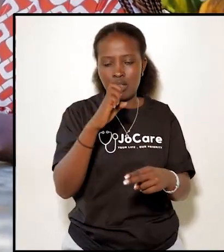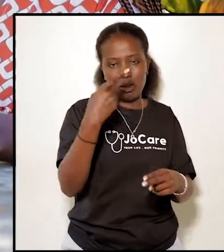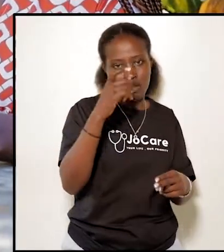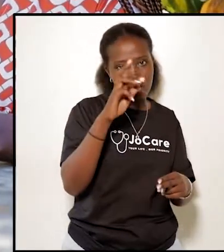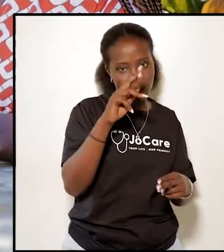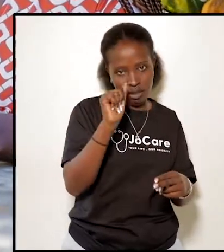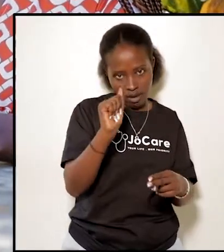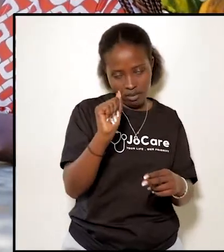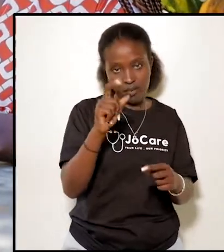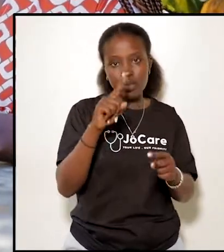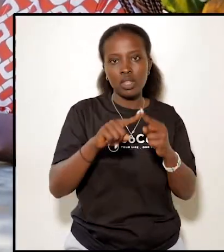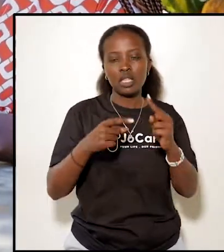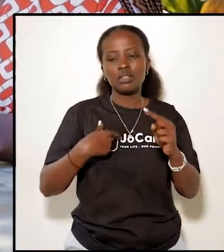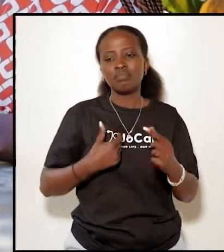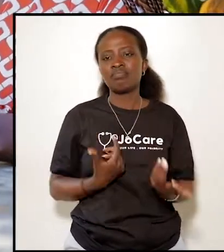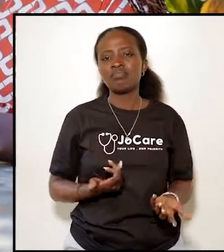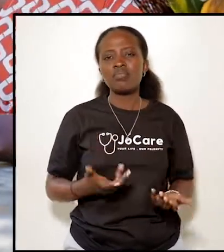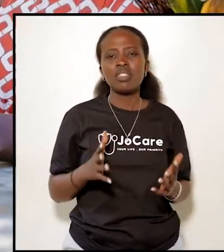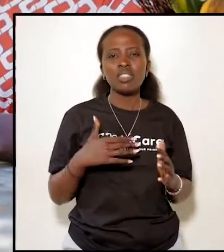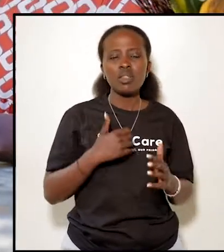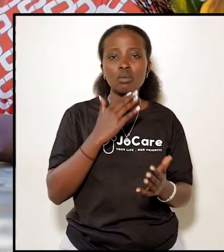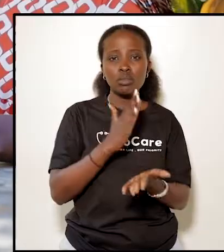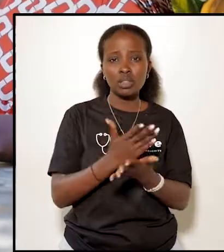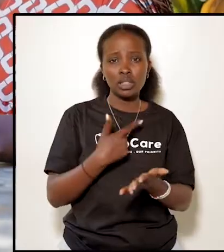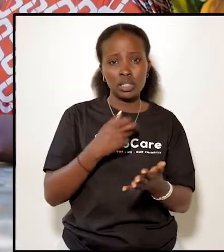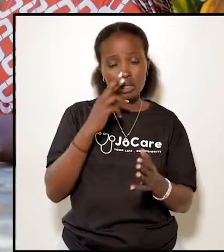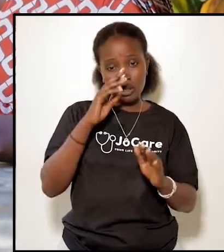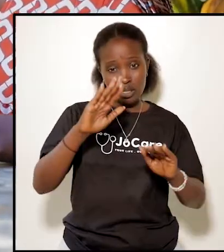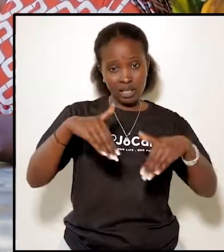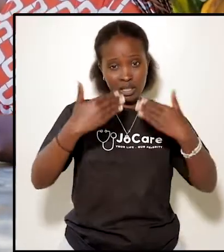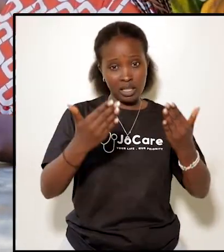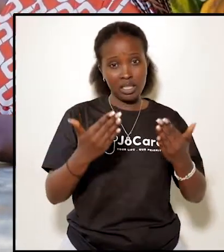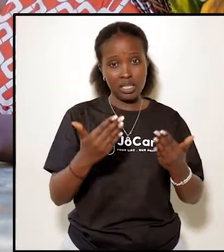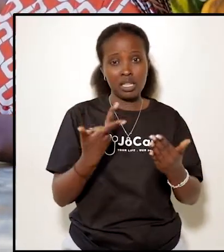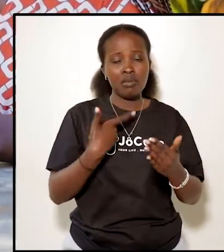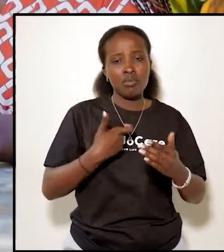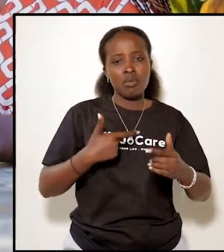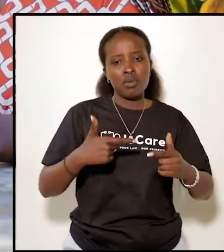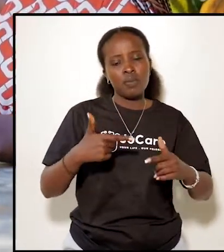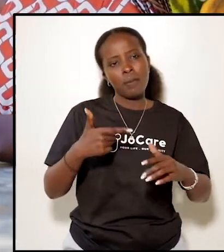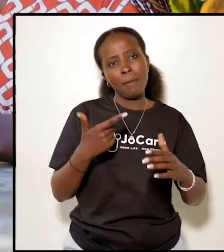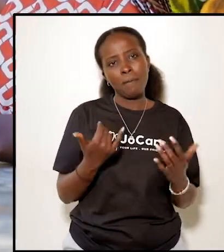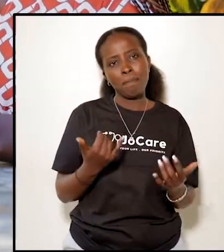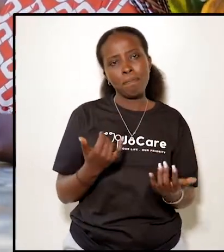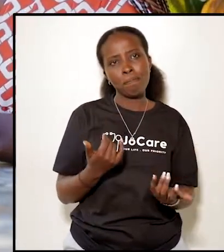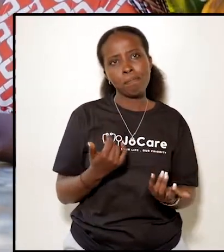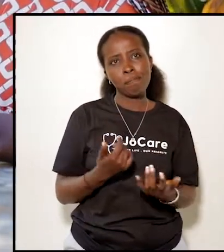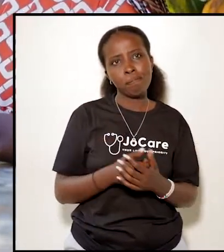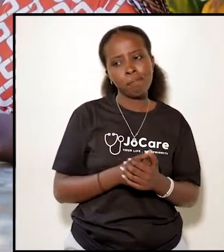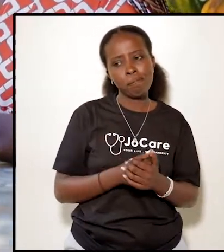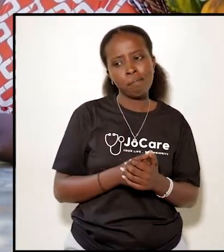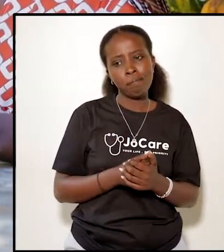other symptom someone can track? The other symptom is